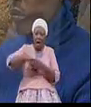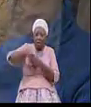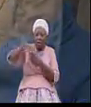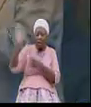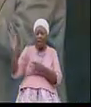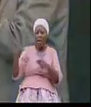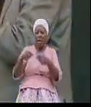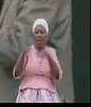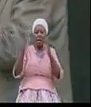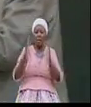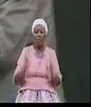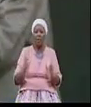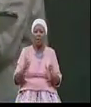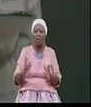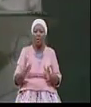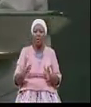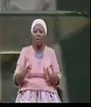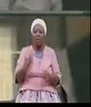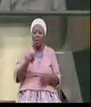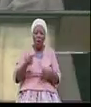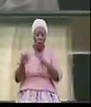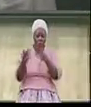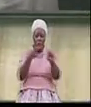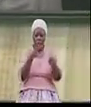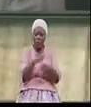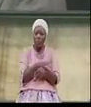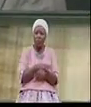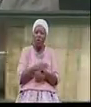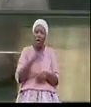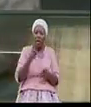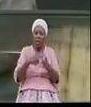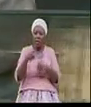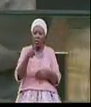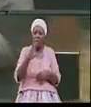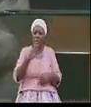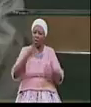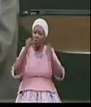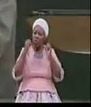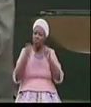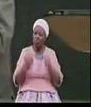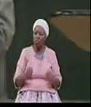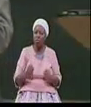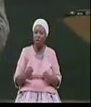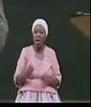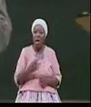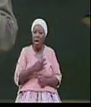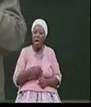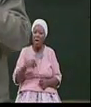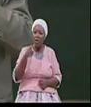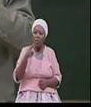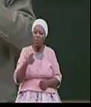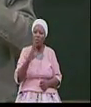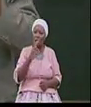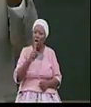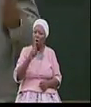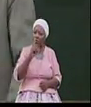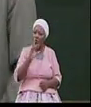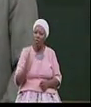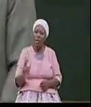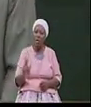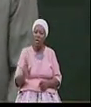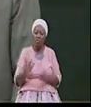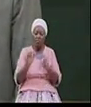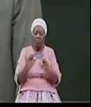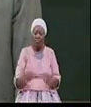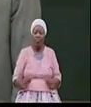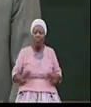enemy, vigilant, and then you are strong and you are quite